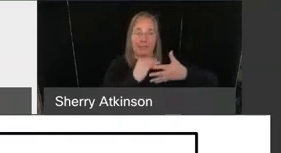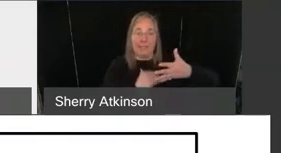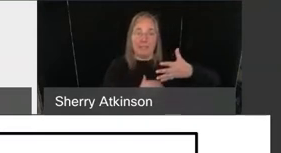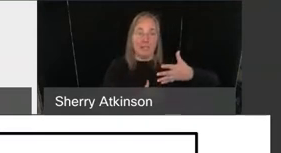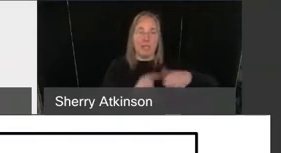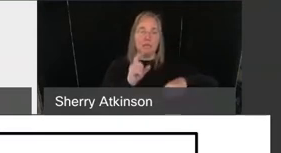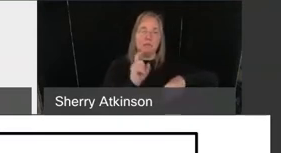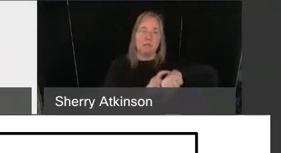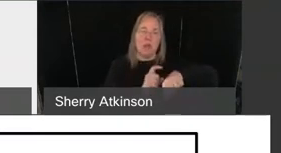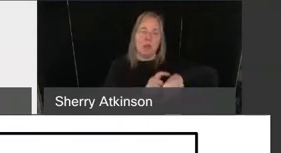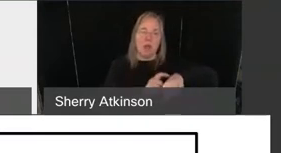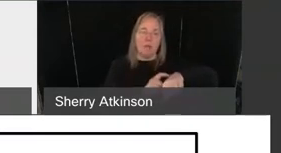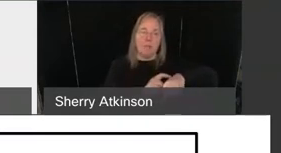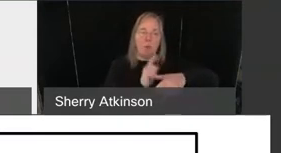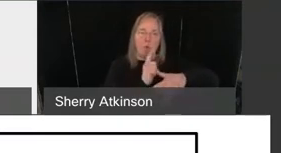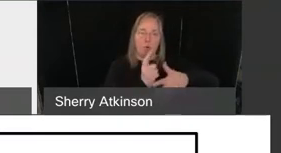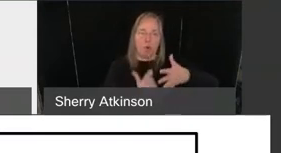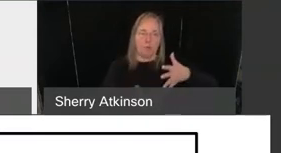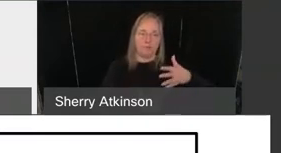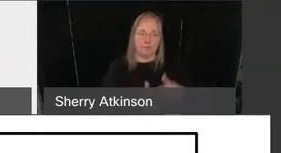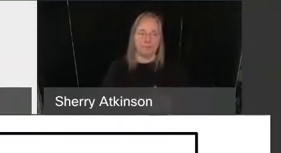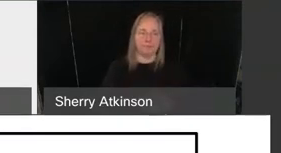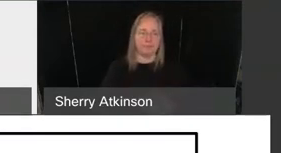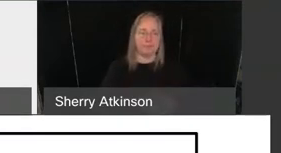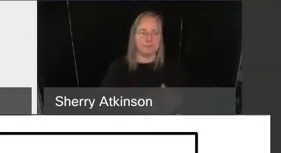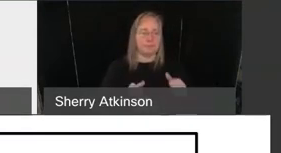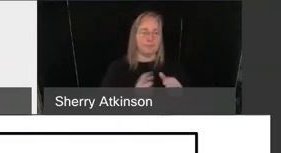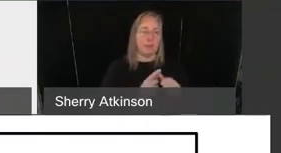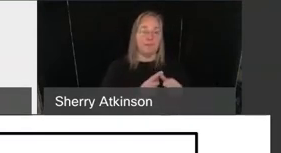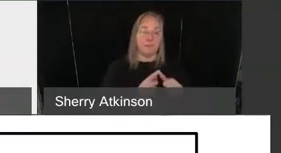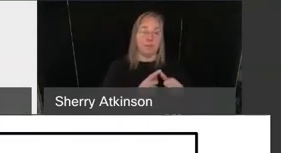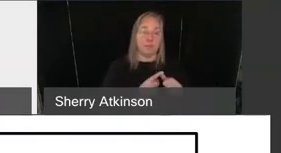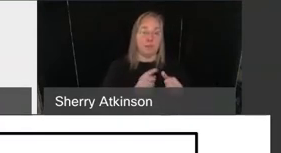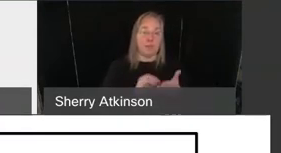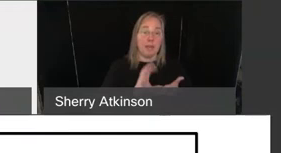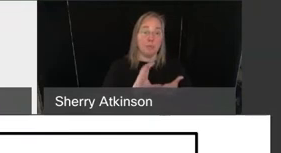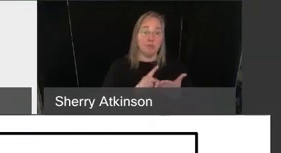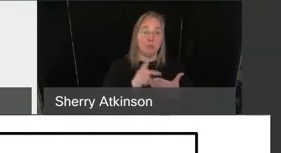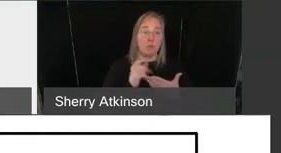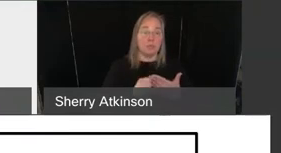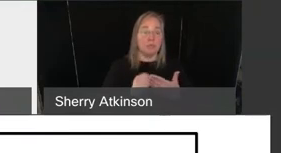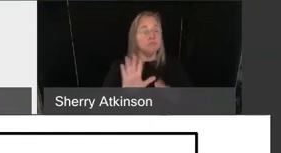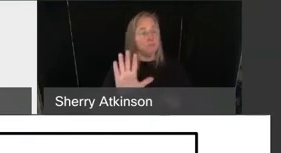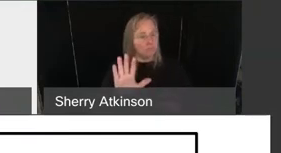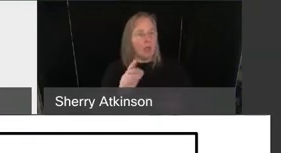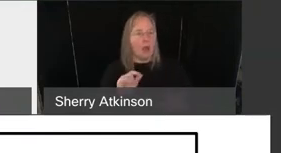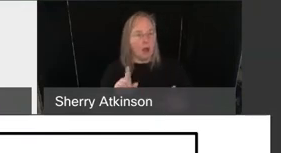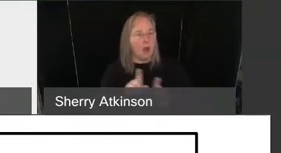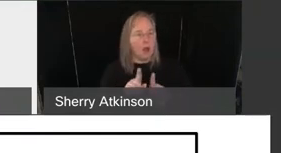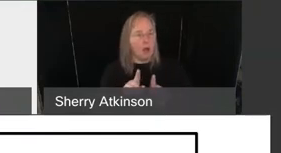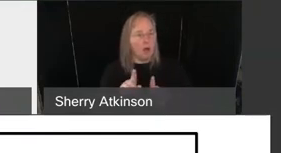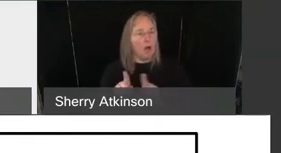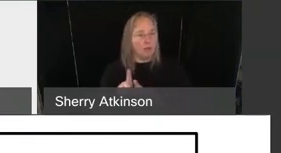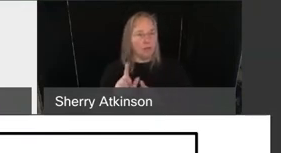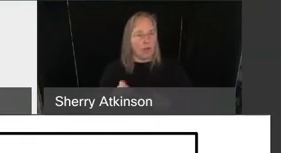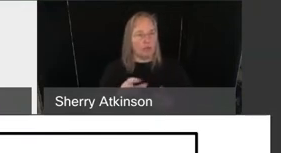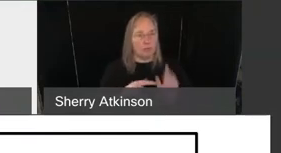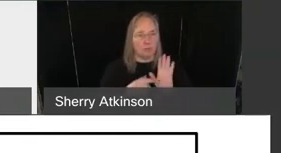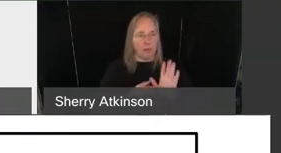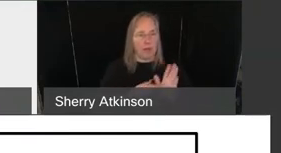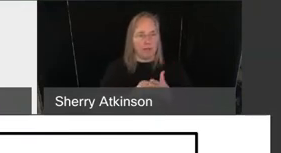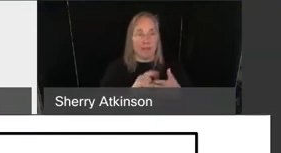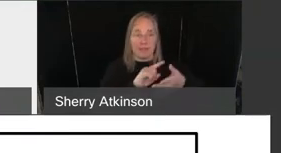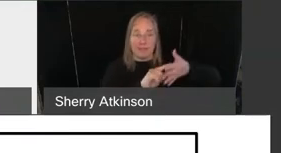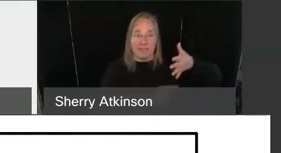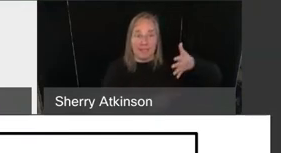order. So the first capital project, and I should also point out that these capital